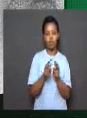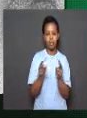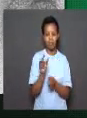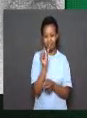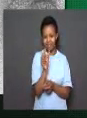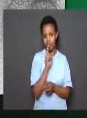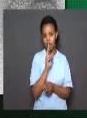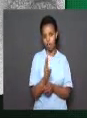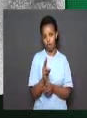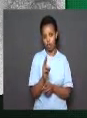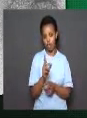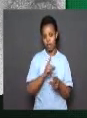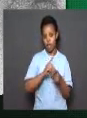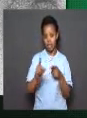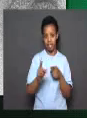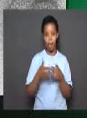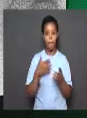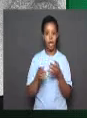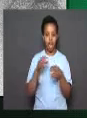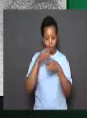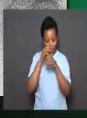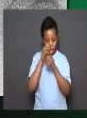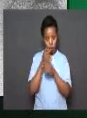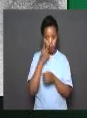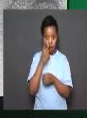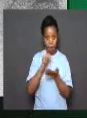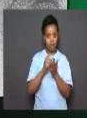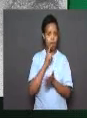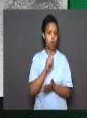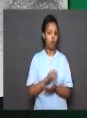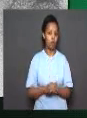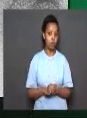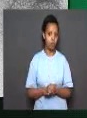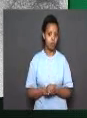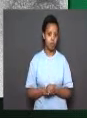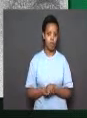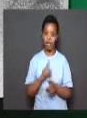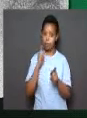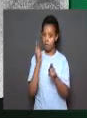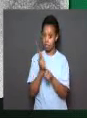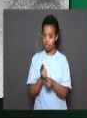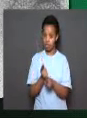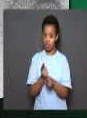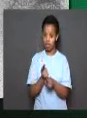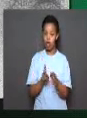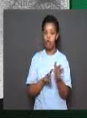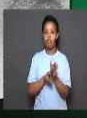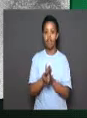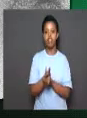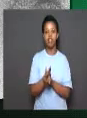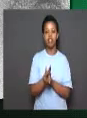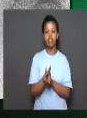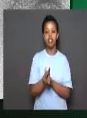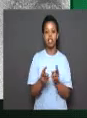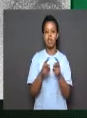to be seen directly with a light microscope. In fact, viruses are